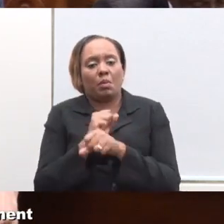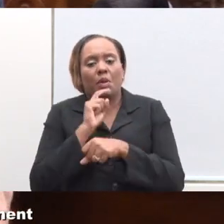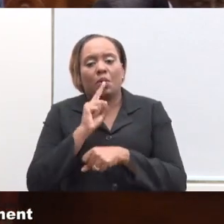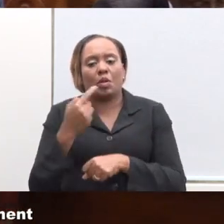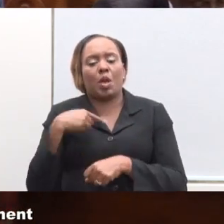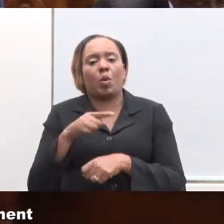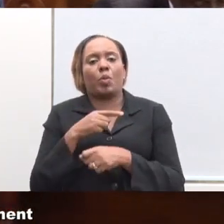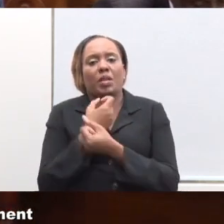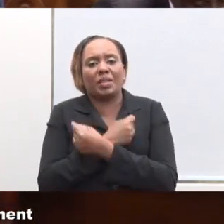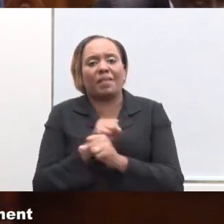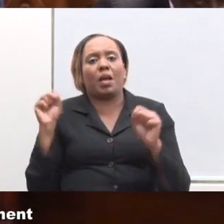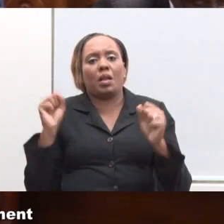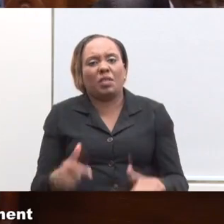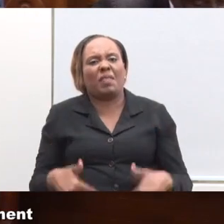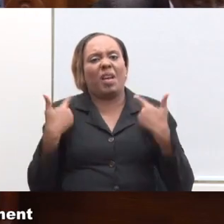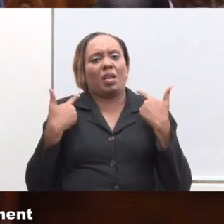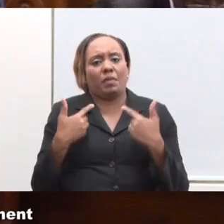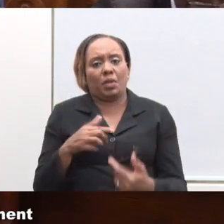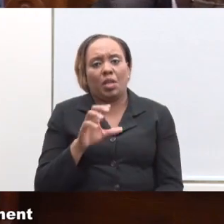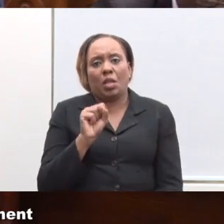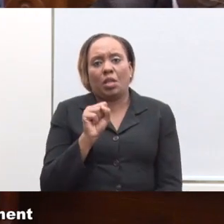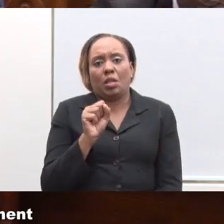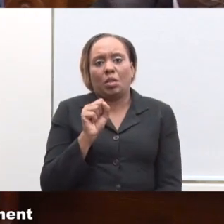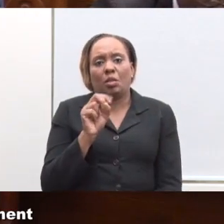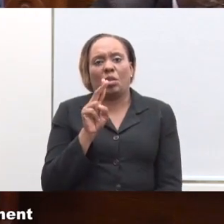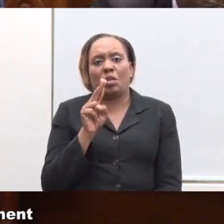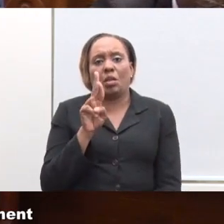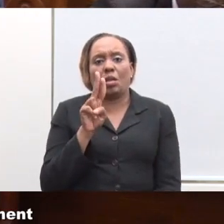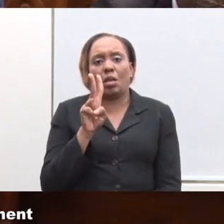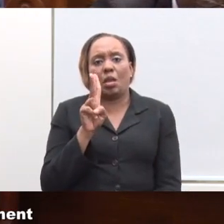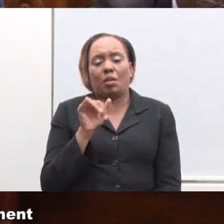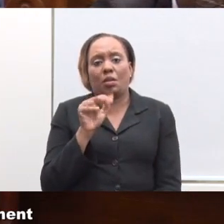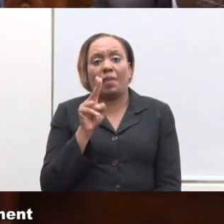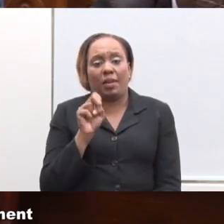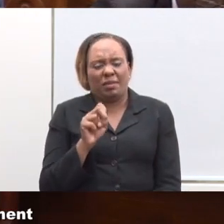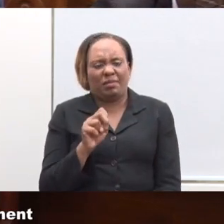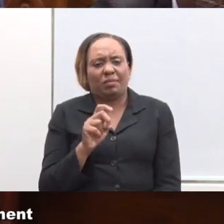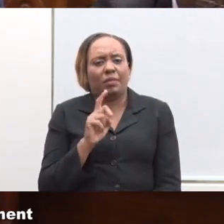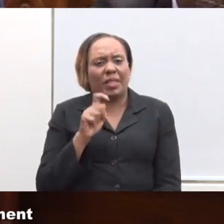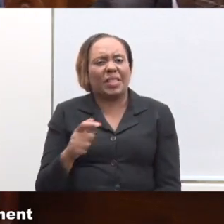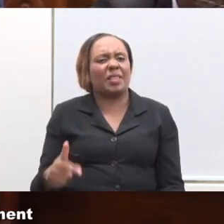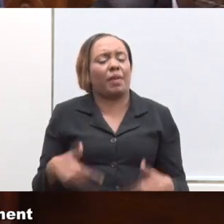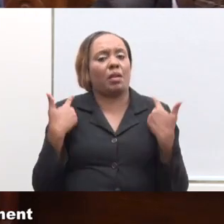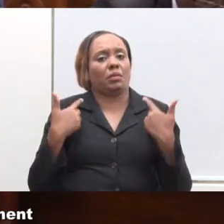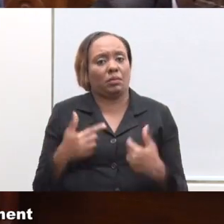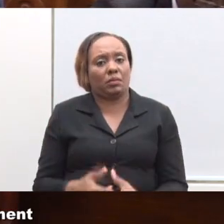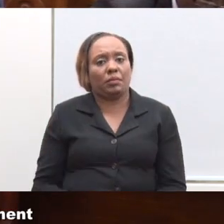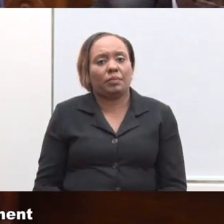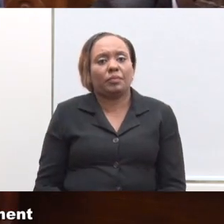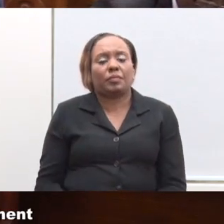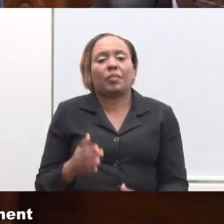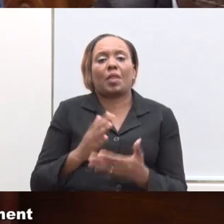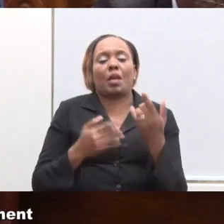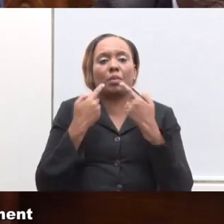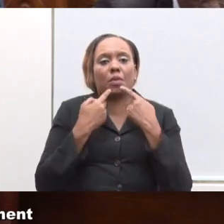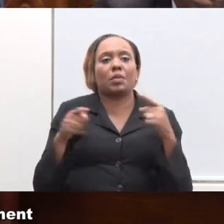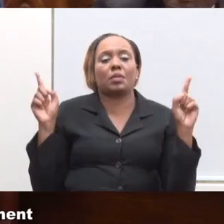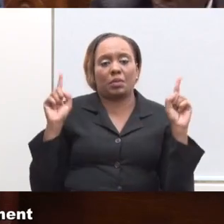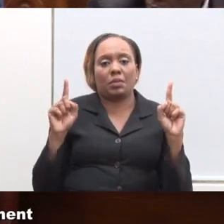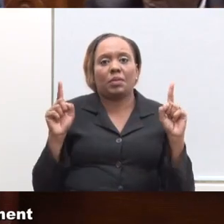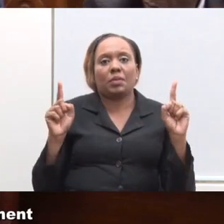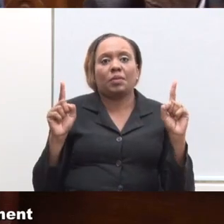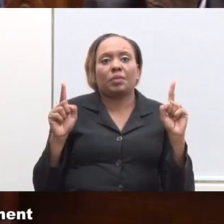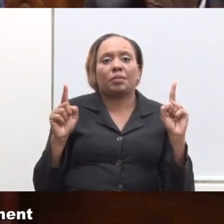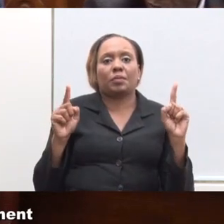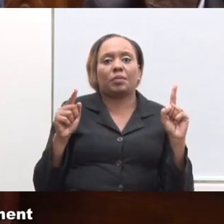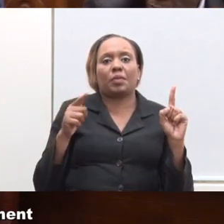therefore, after 2 weeks of discussions with the Barbados Bankers Association, some of the announcements have already been made. I make